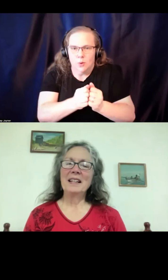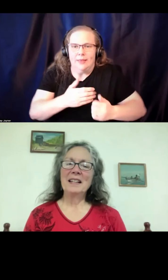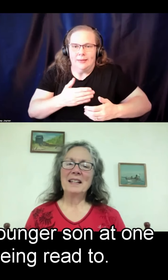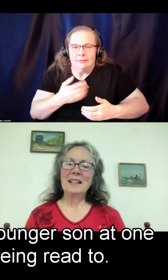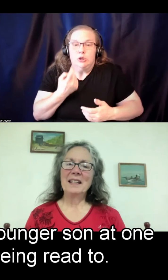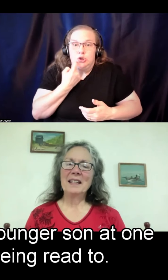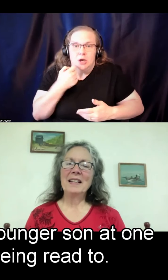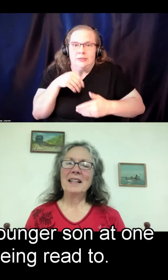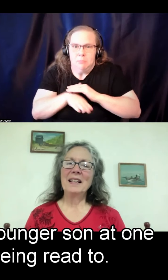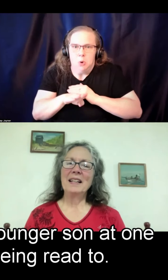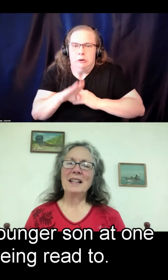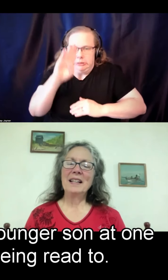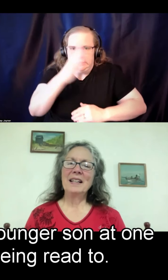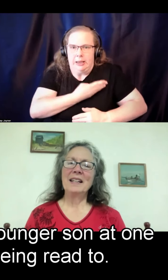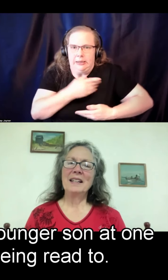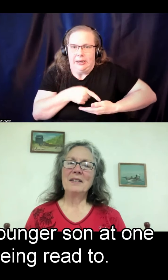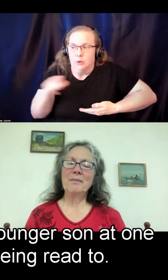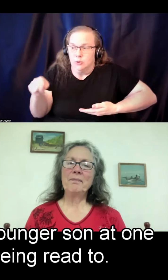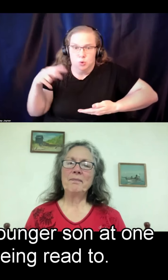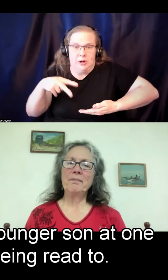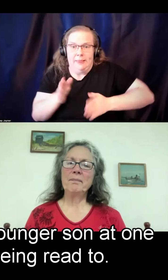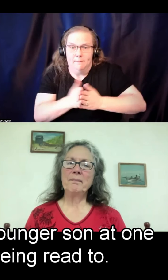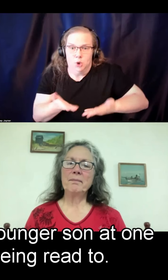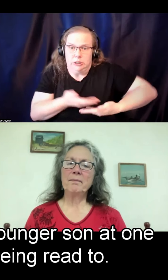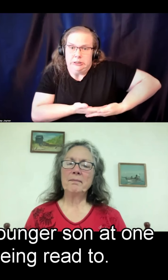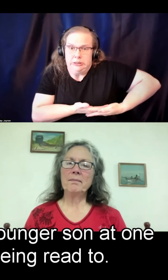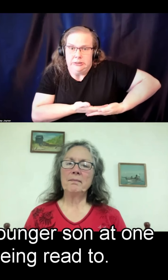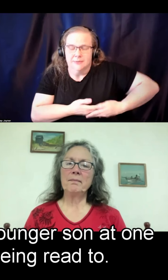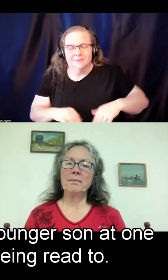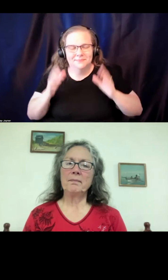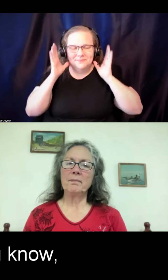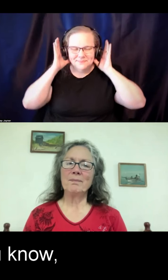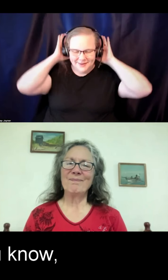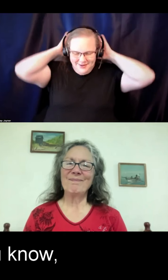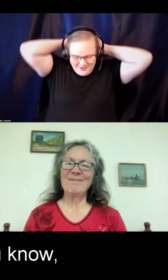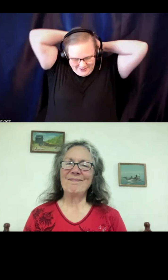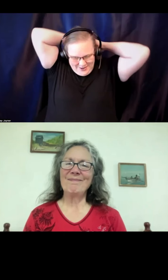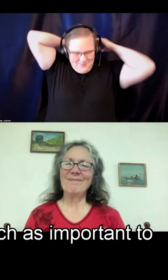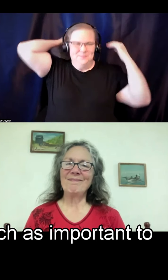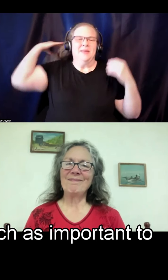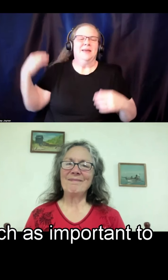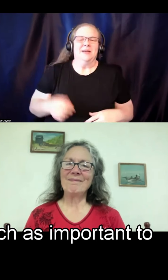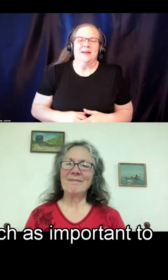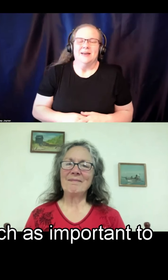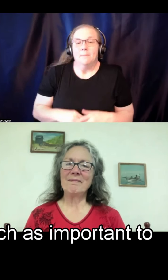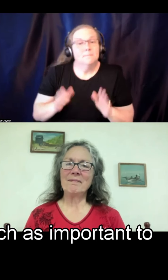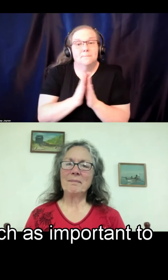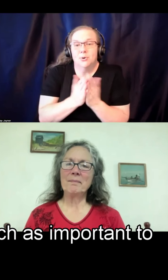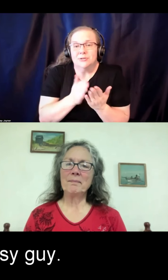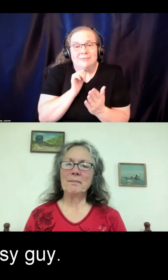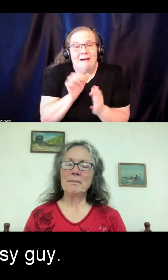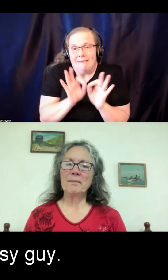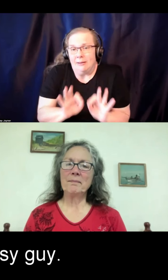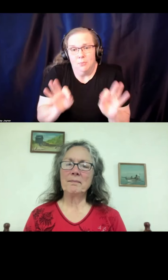thing. And my younger son at one point who loved being read to, and so books were not as much as